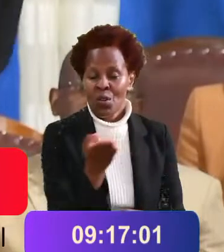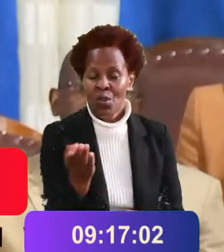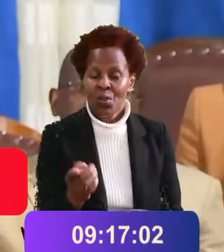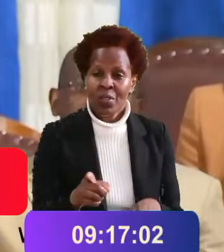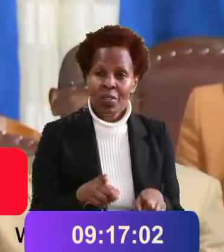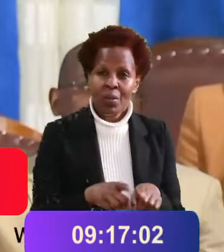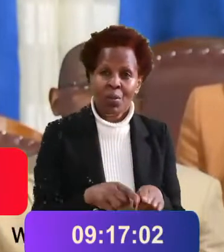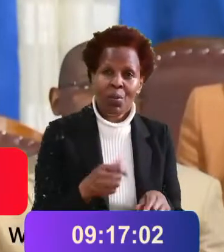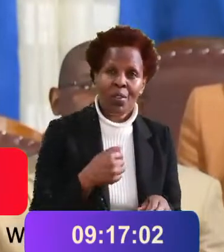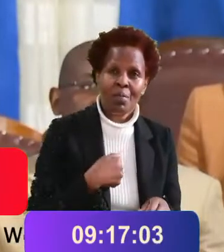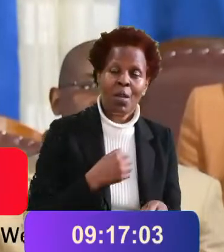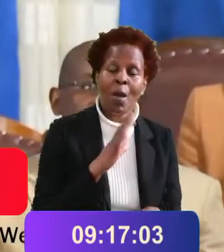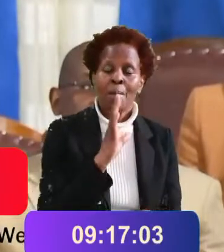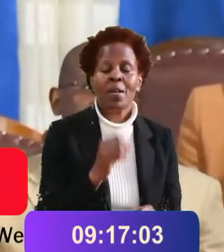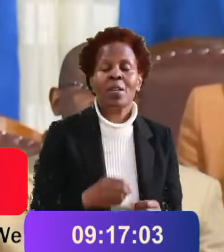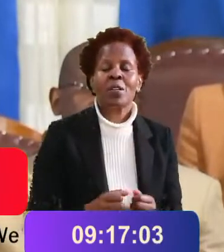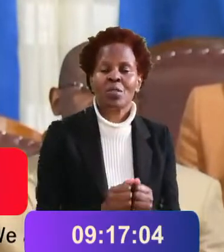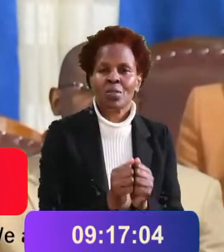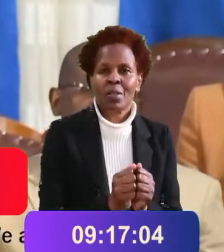we together be.